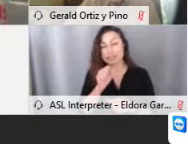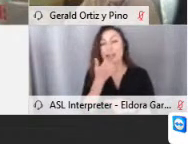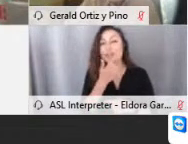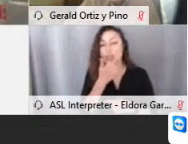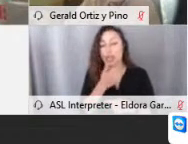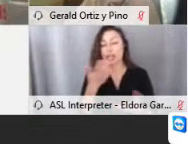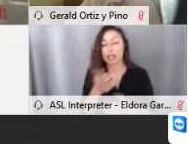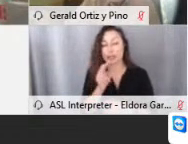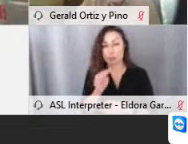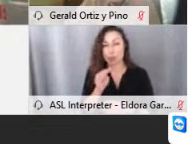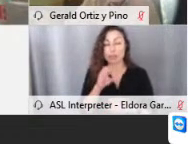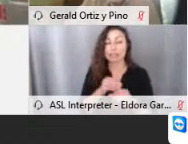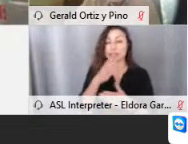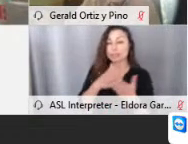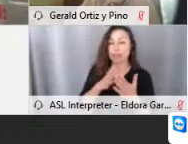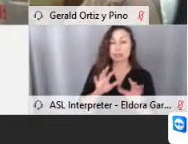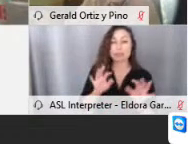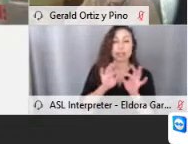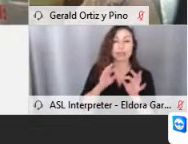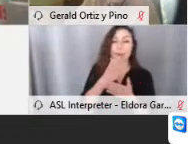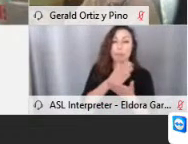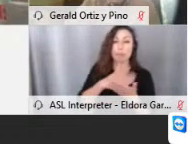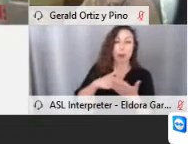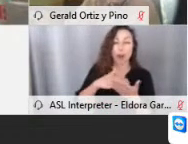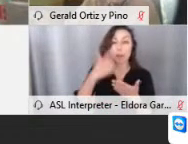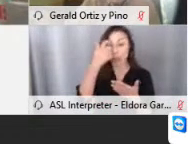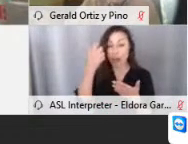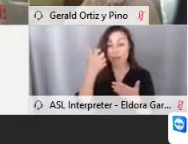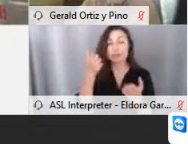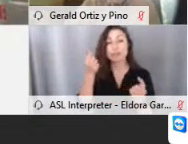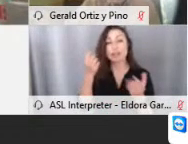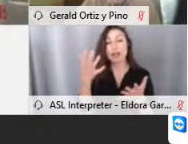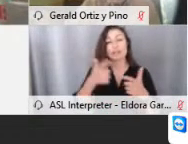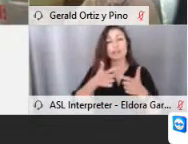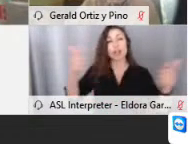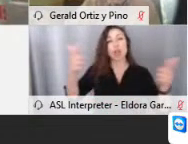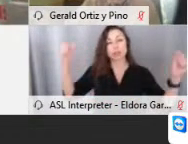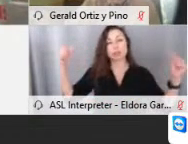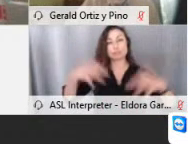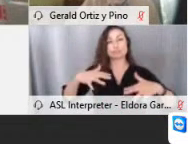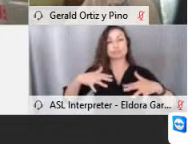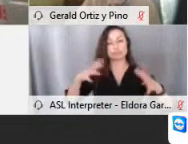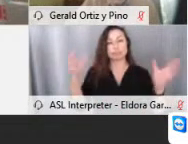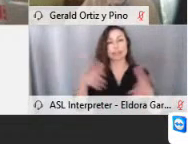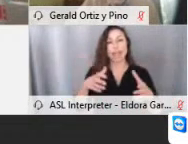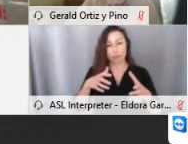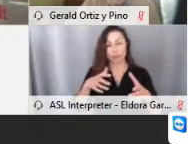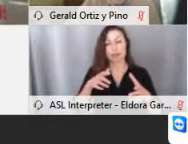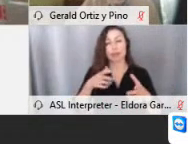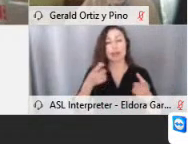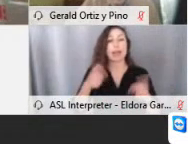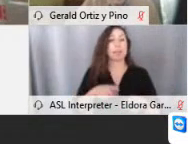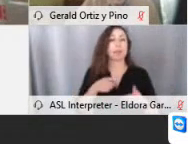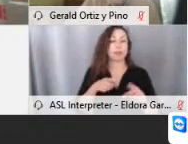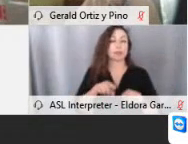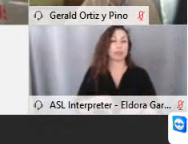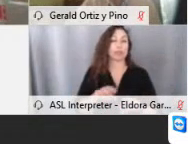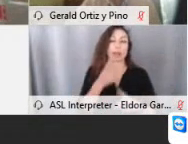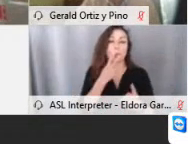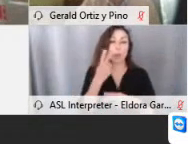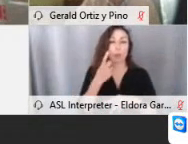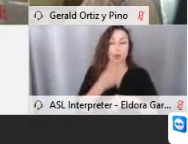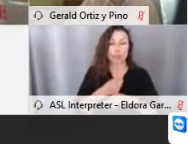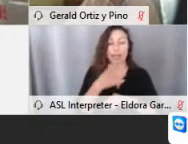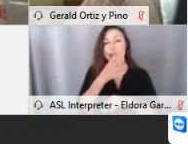New Mexico, in some significant part due to a lot of large gatherings that occurred over Memorial Day and 4th of